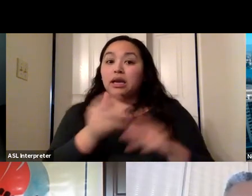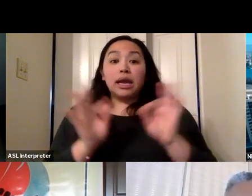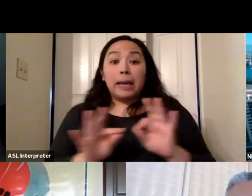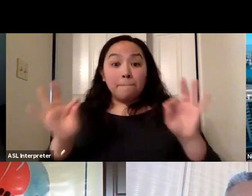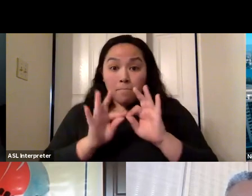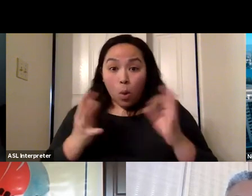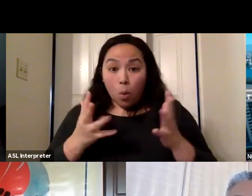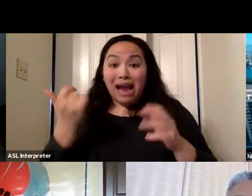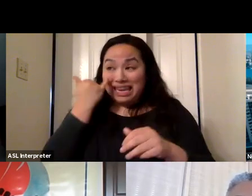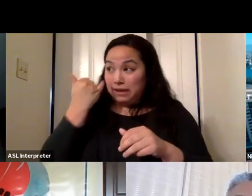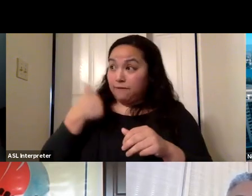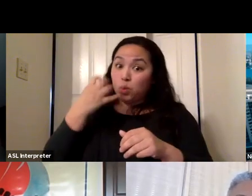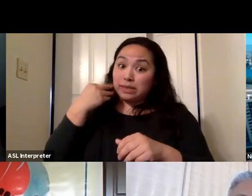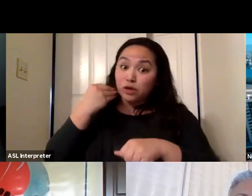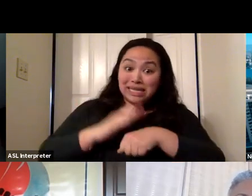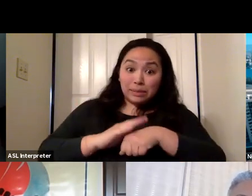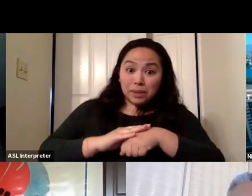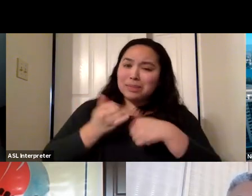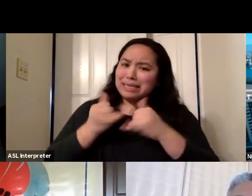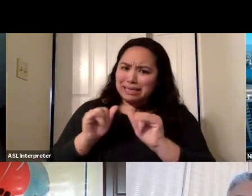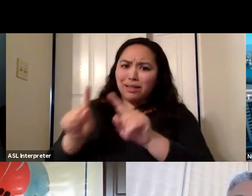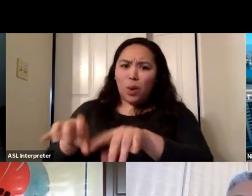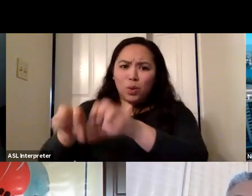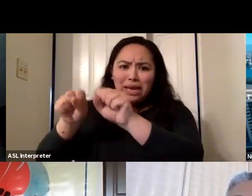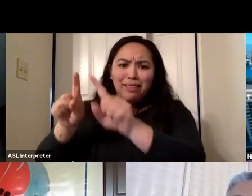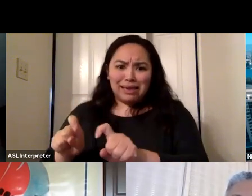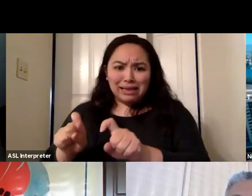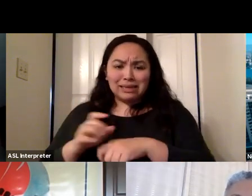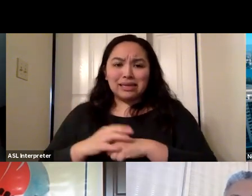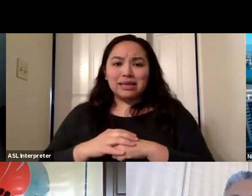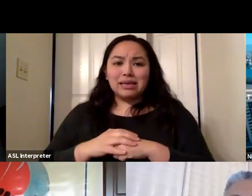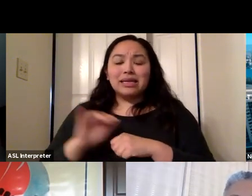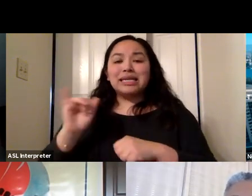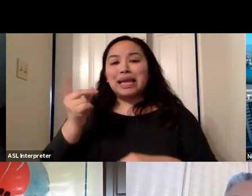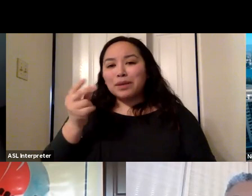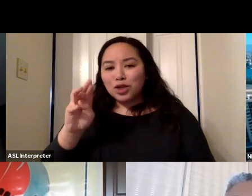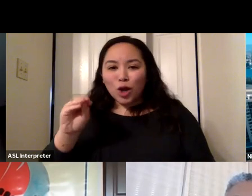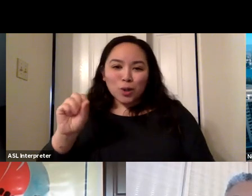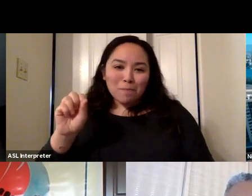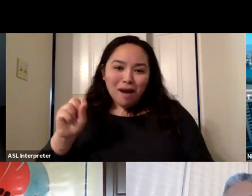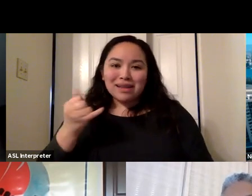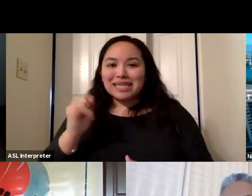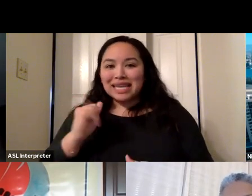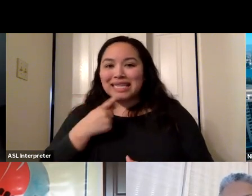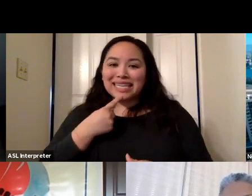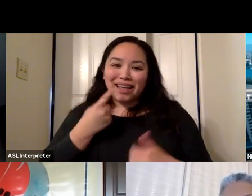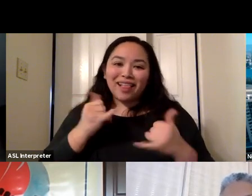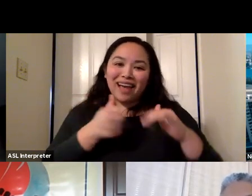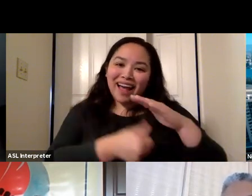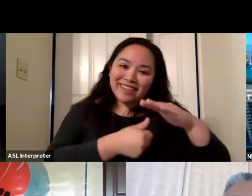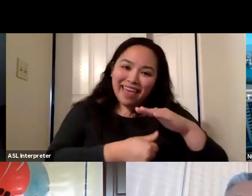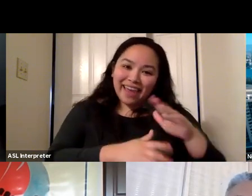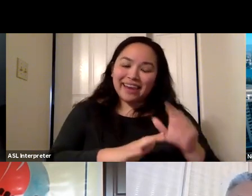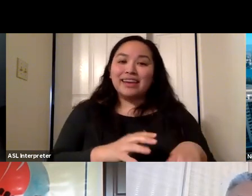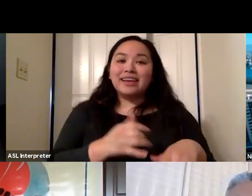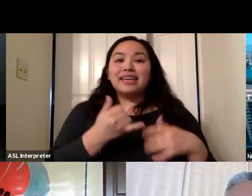that if you get symptoms, we still want you to get tested. And then from there, everything's going to be the same, just like what Dr. Moss said, we're still going to need the isolation period to happen. Still going